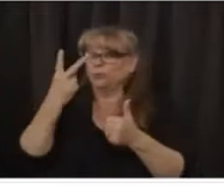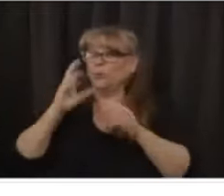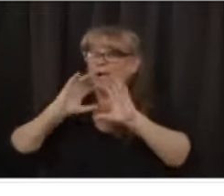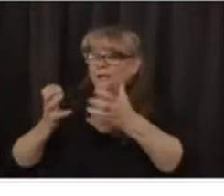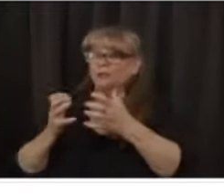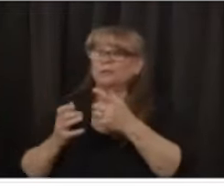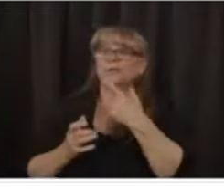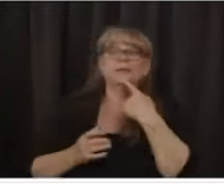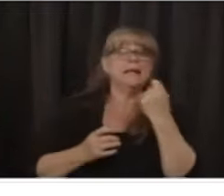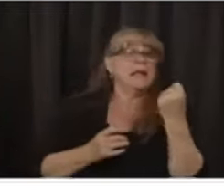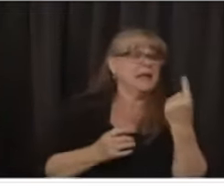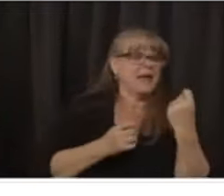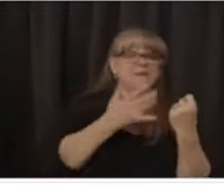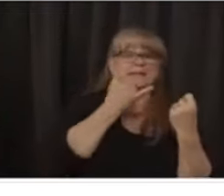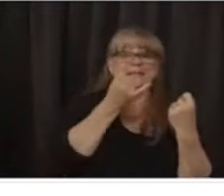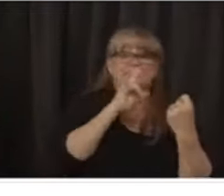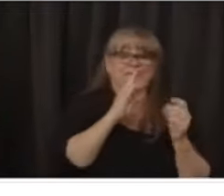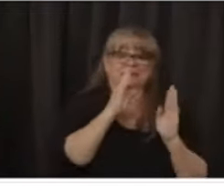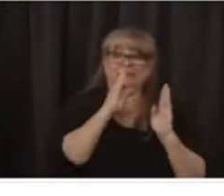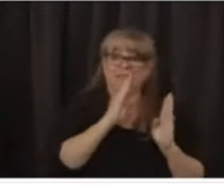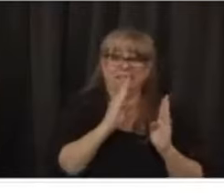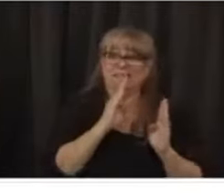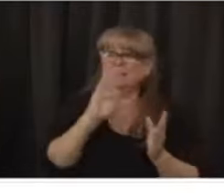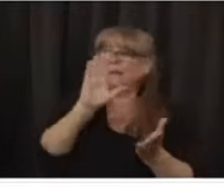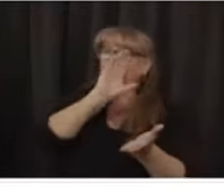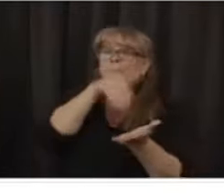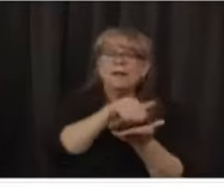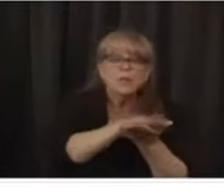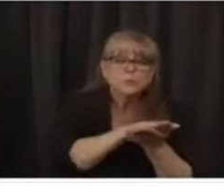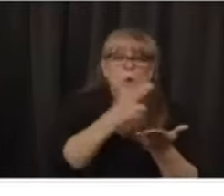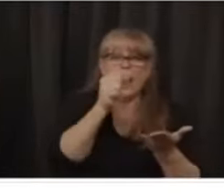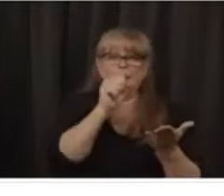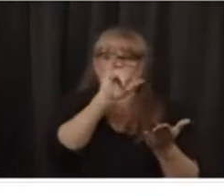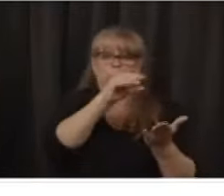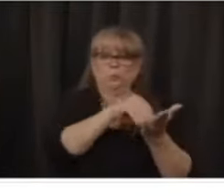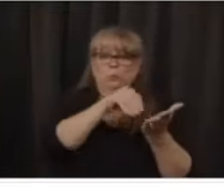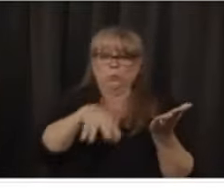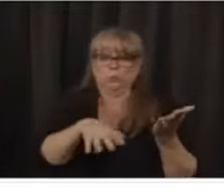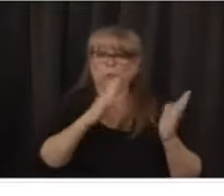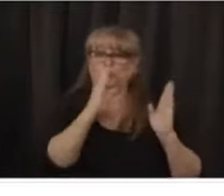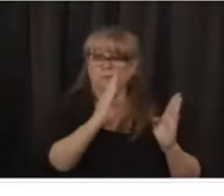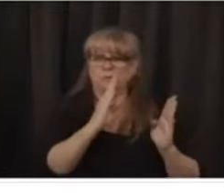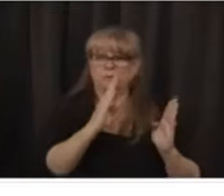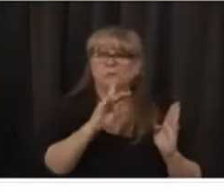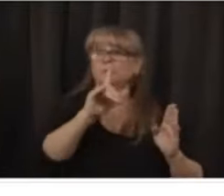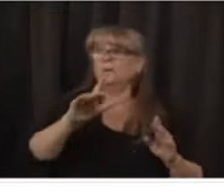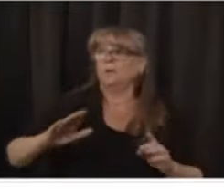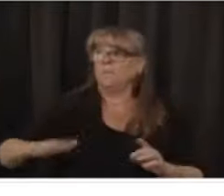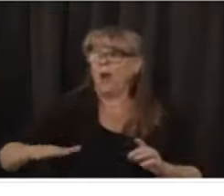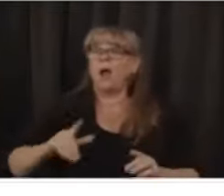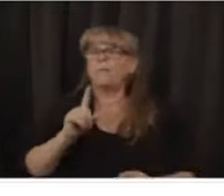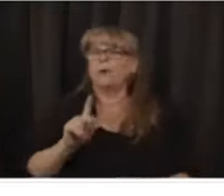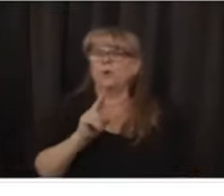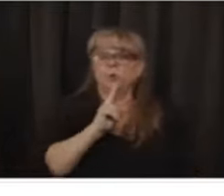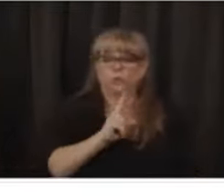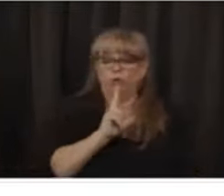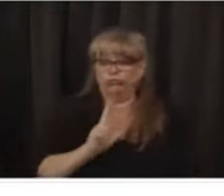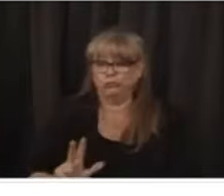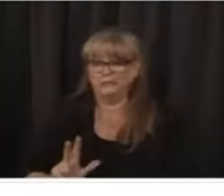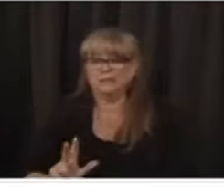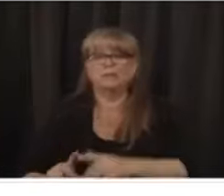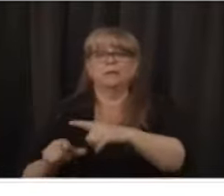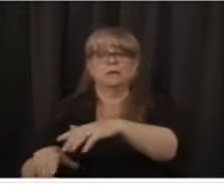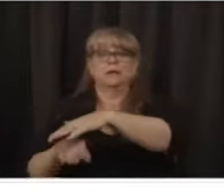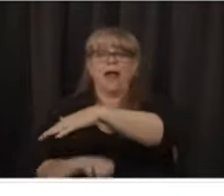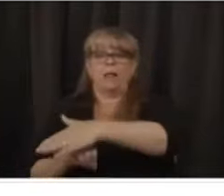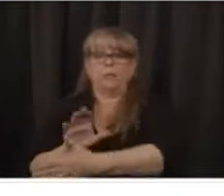17-year-olds representing middle school and high school children, and then an age group of 3 to 10-year-olds representing preschool and elementary school children.